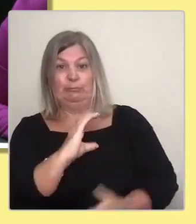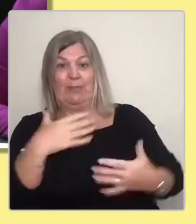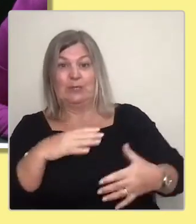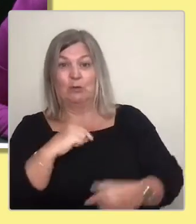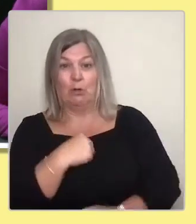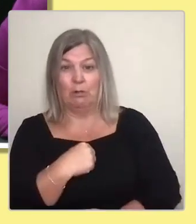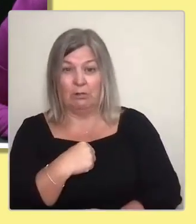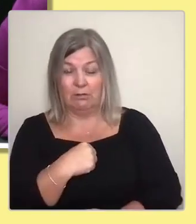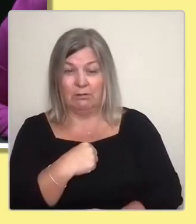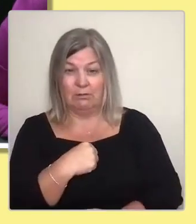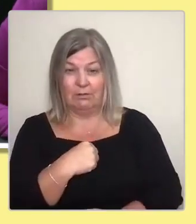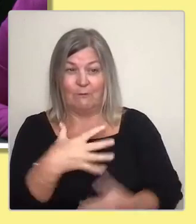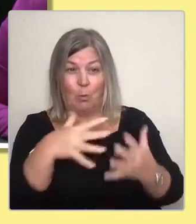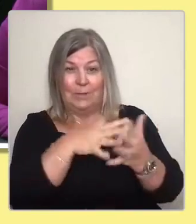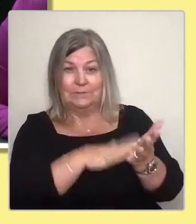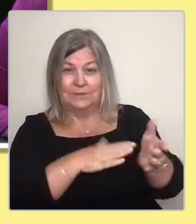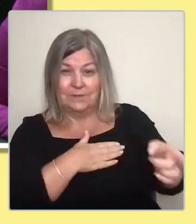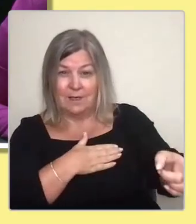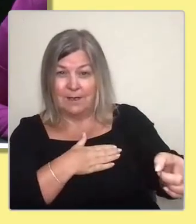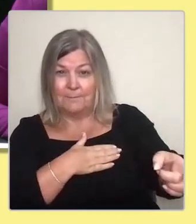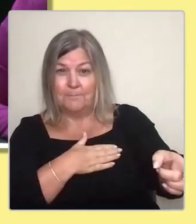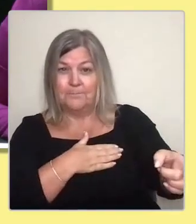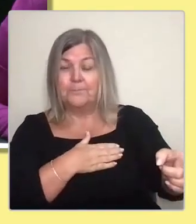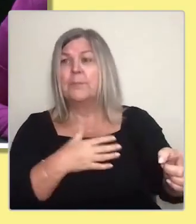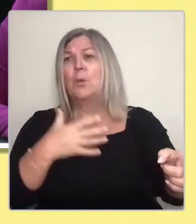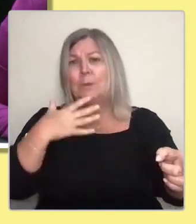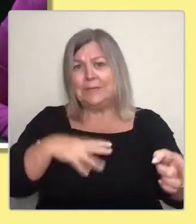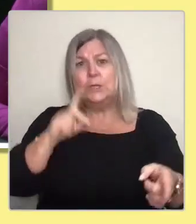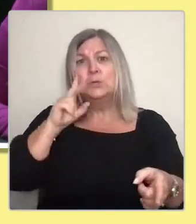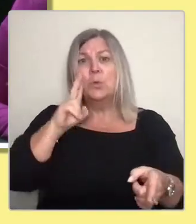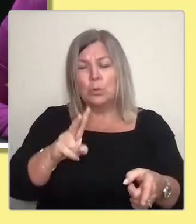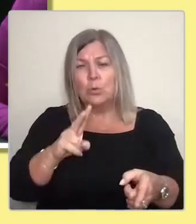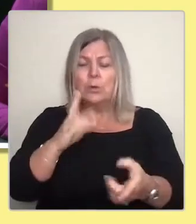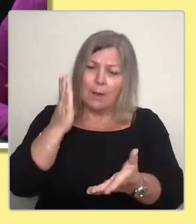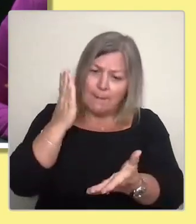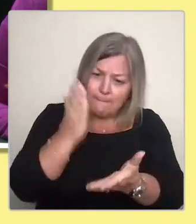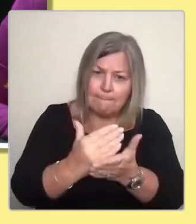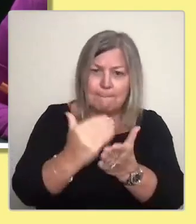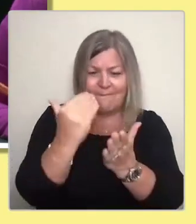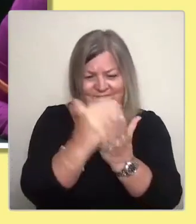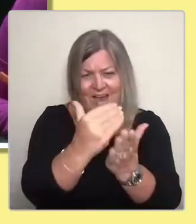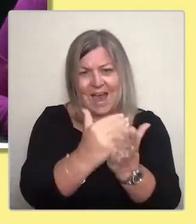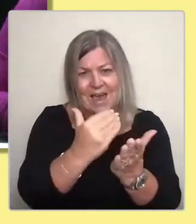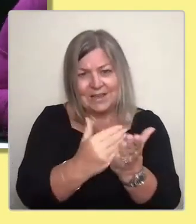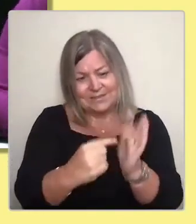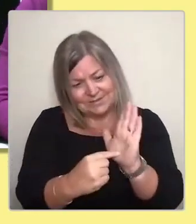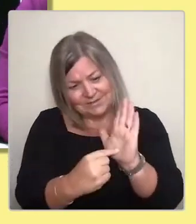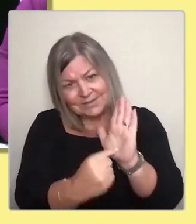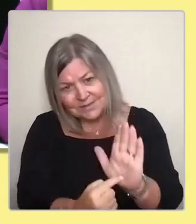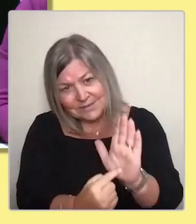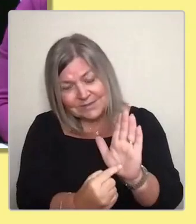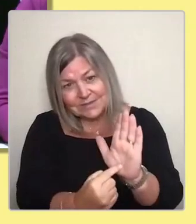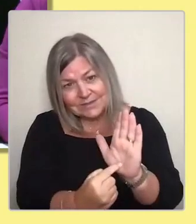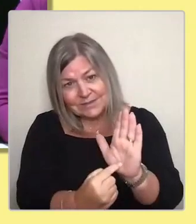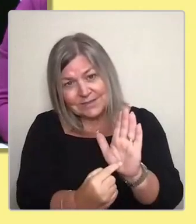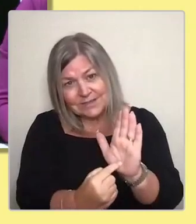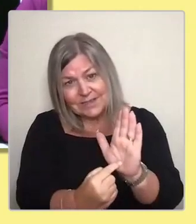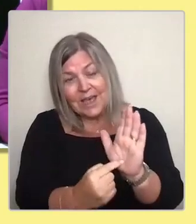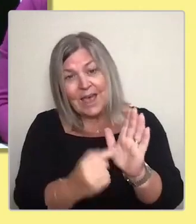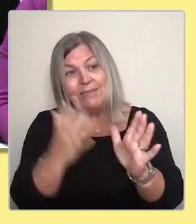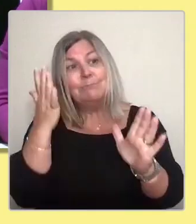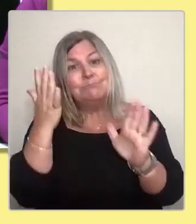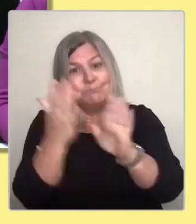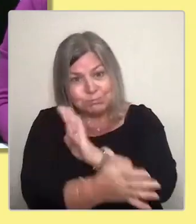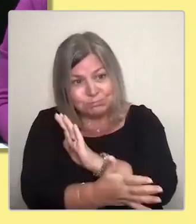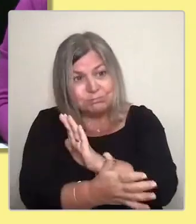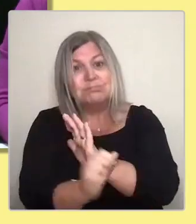is make sure that we're taking the true facts about the economy and the battling the economy has taken because we're part of the United